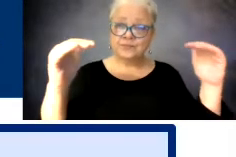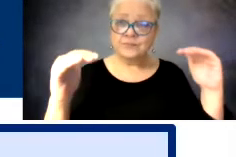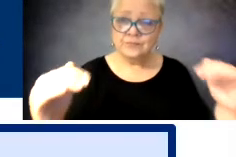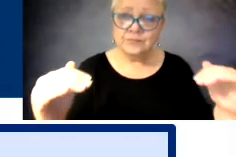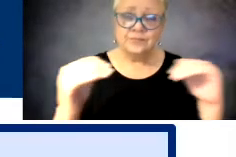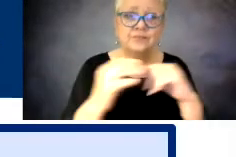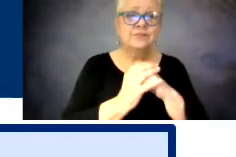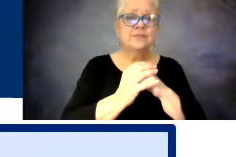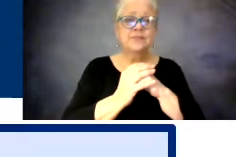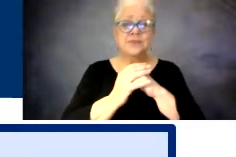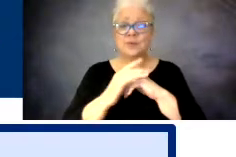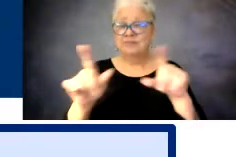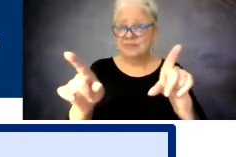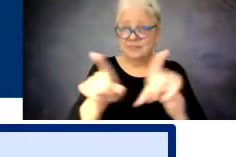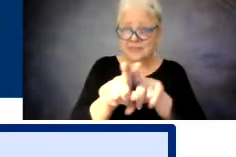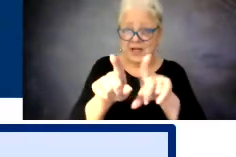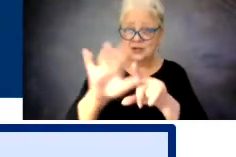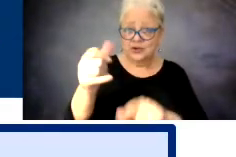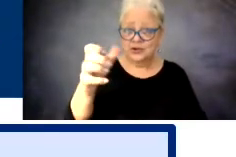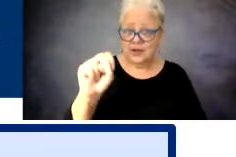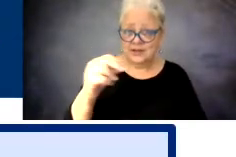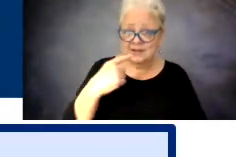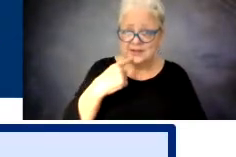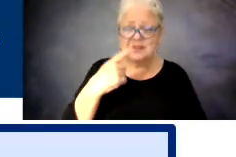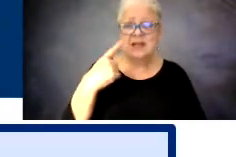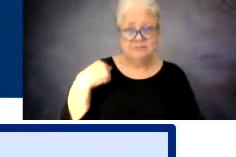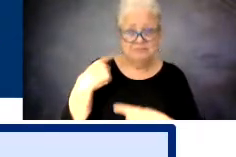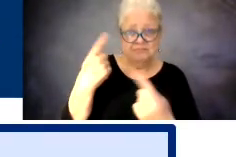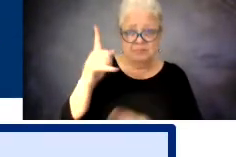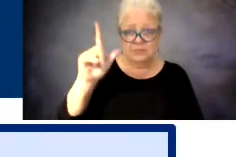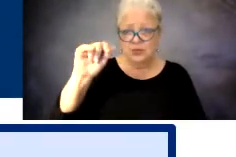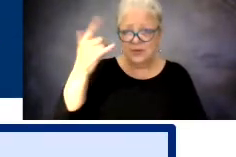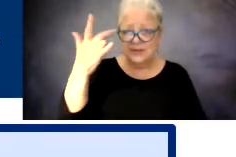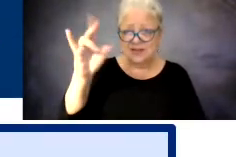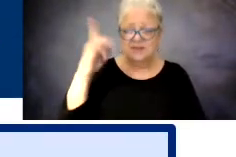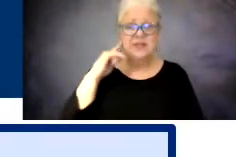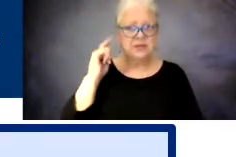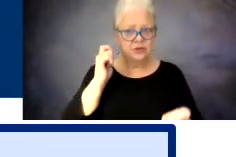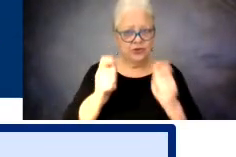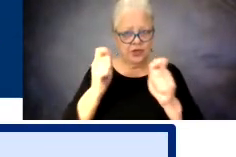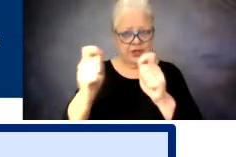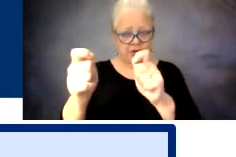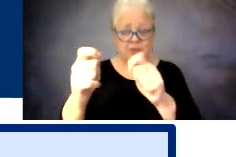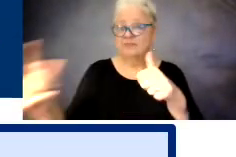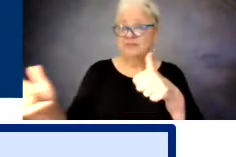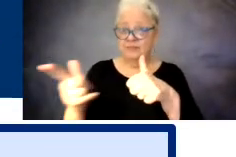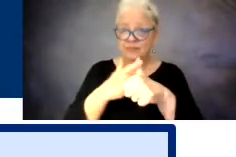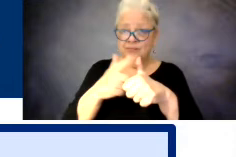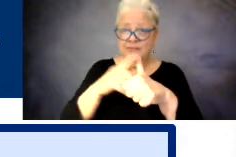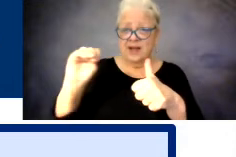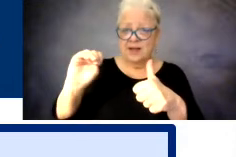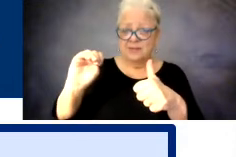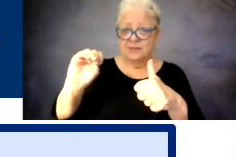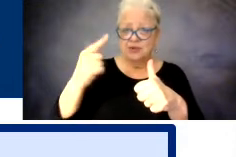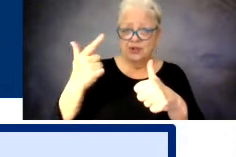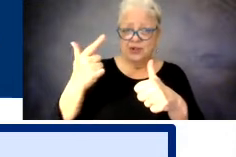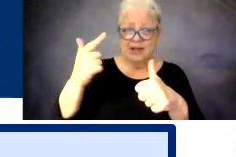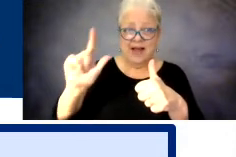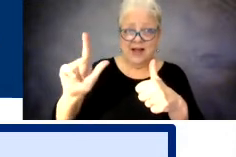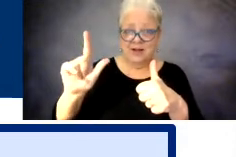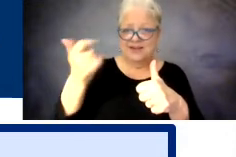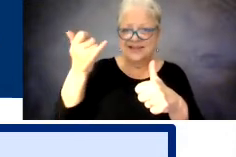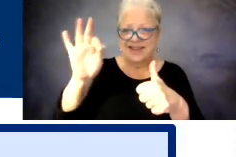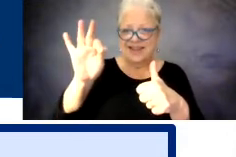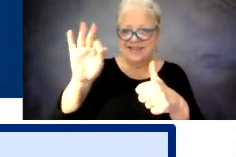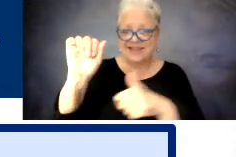So Jonathan said there's been some changes. It actually started with Mass General Law, Chapter 19A back in 1982.